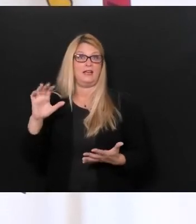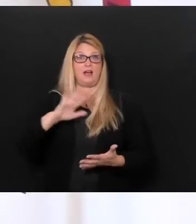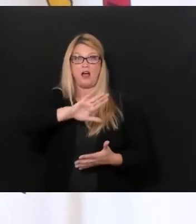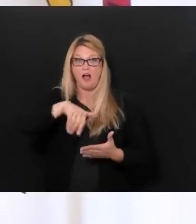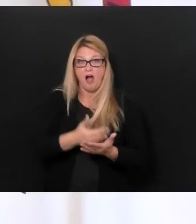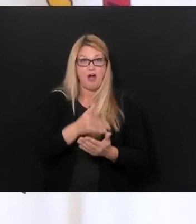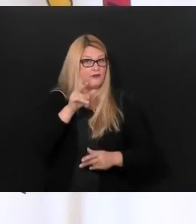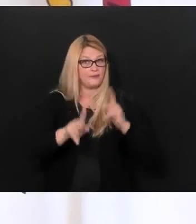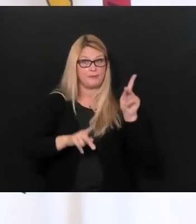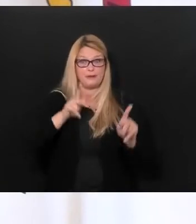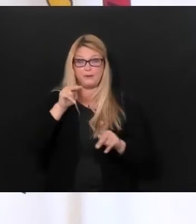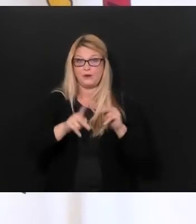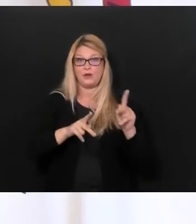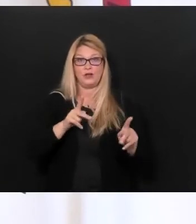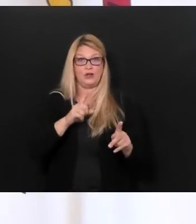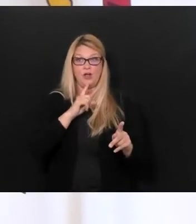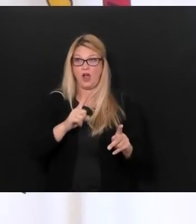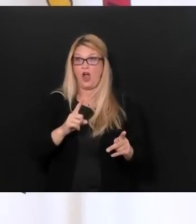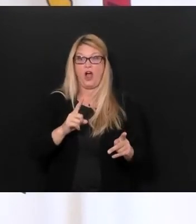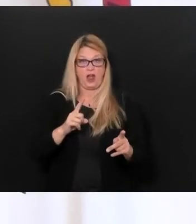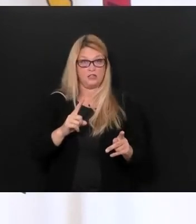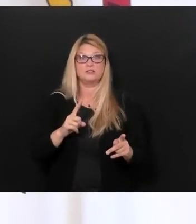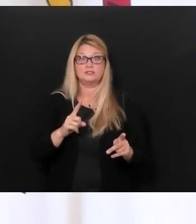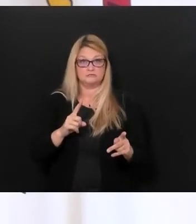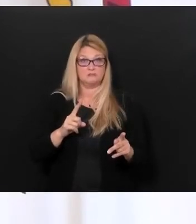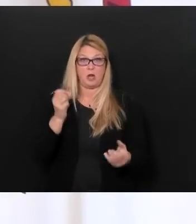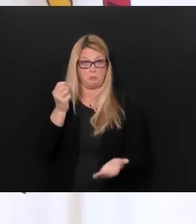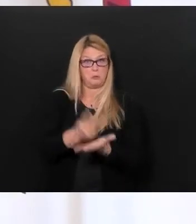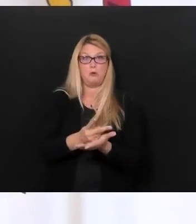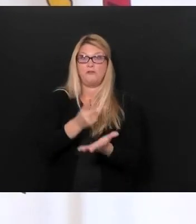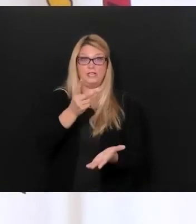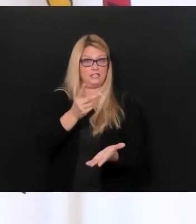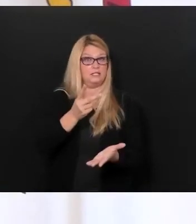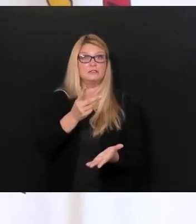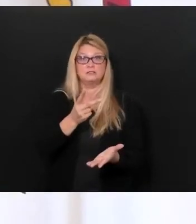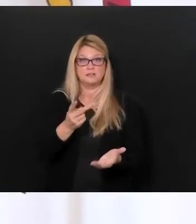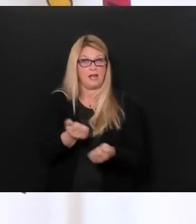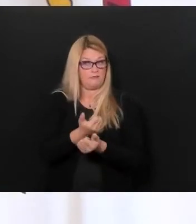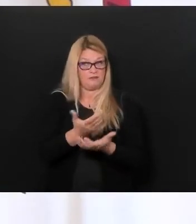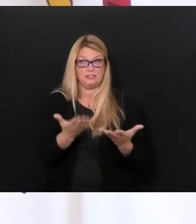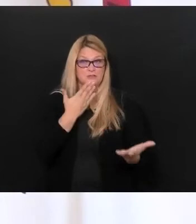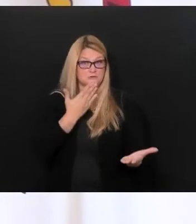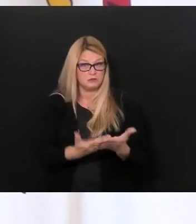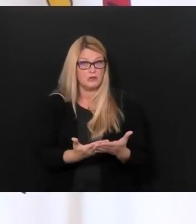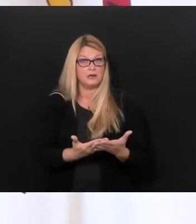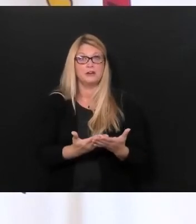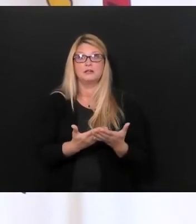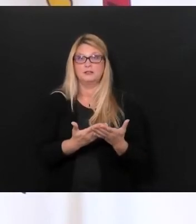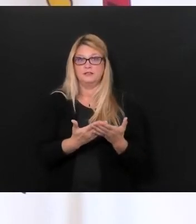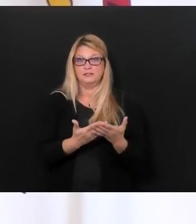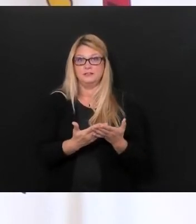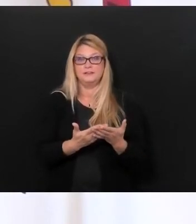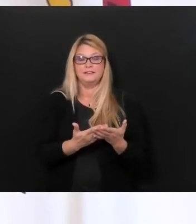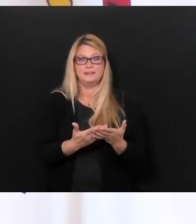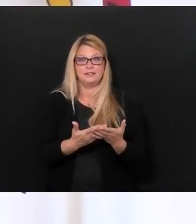and they're blessing it with rave reviews as far as its